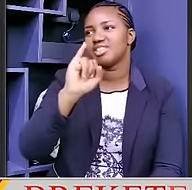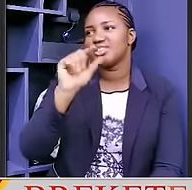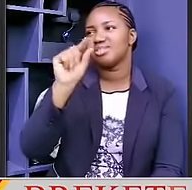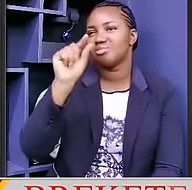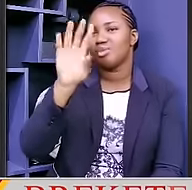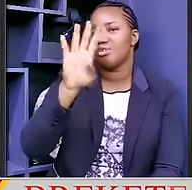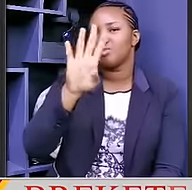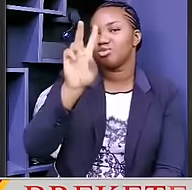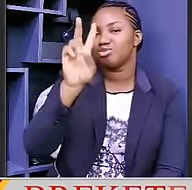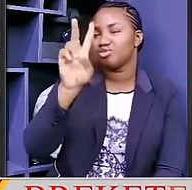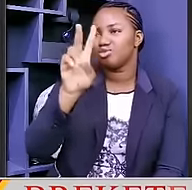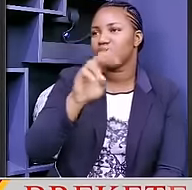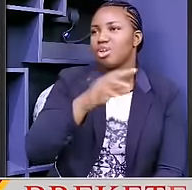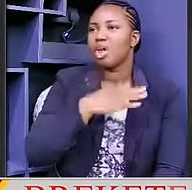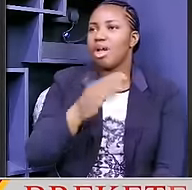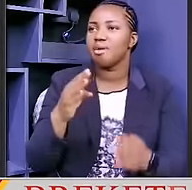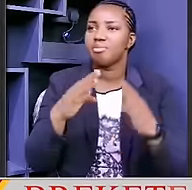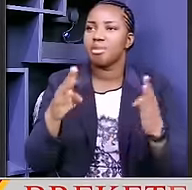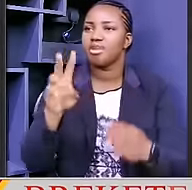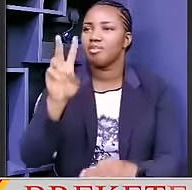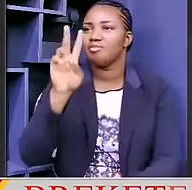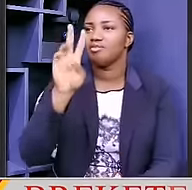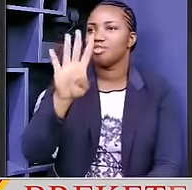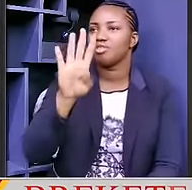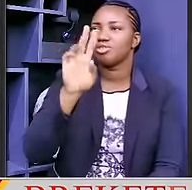other leg, make I try on whether he go do me.